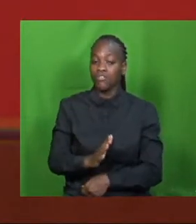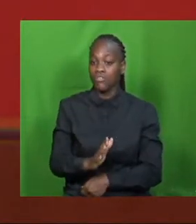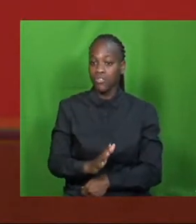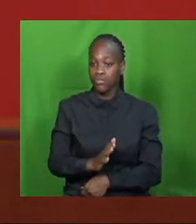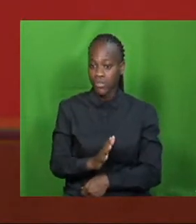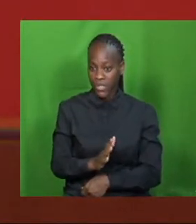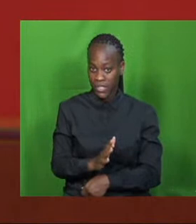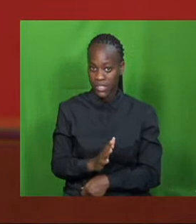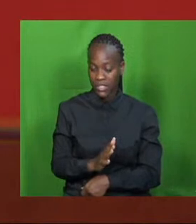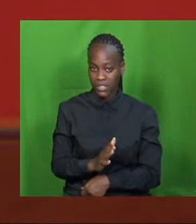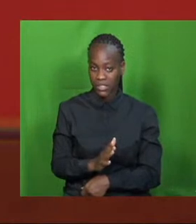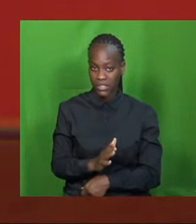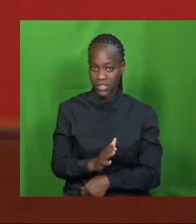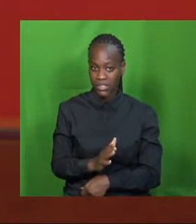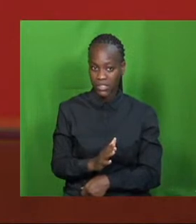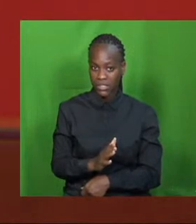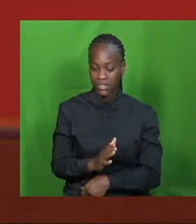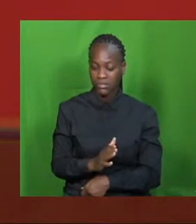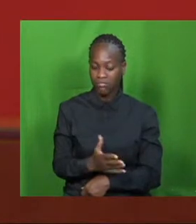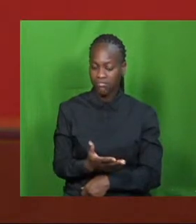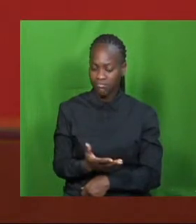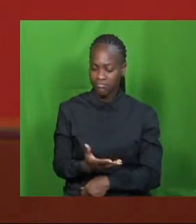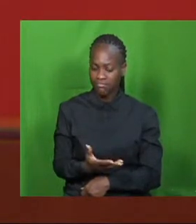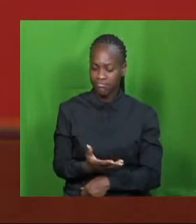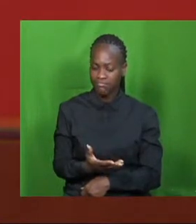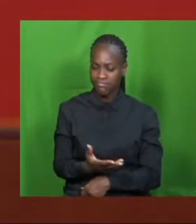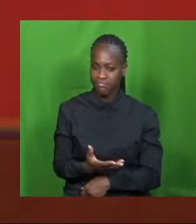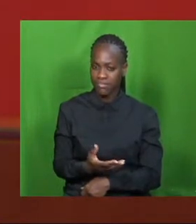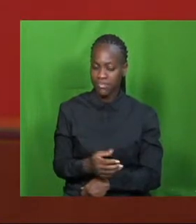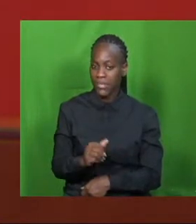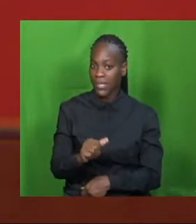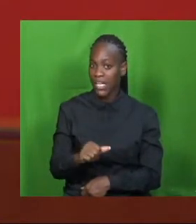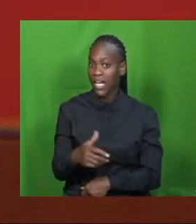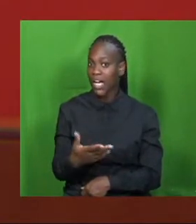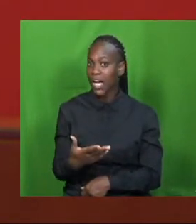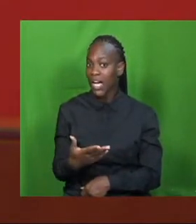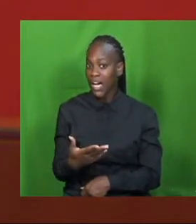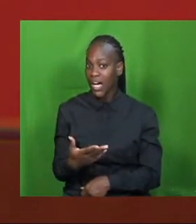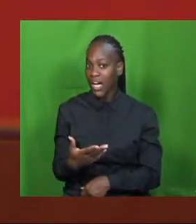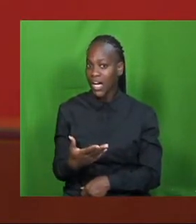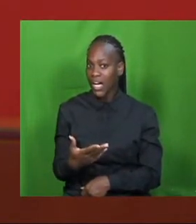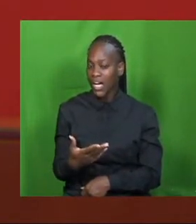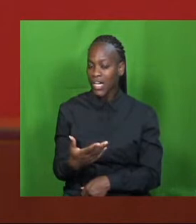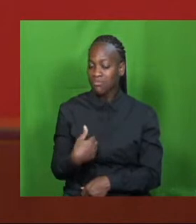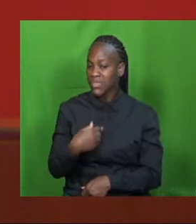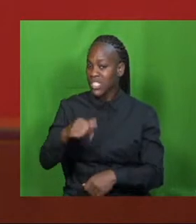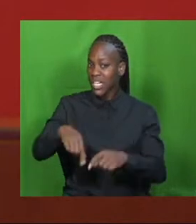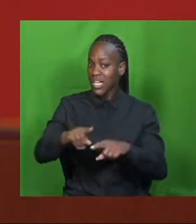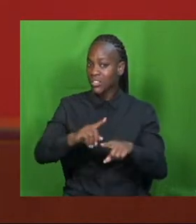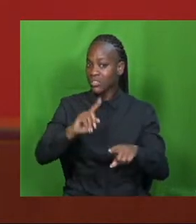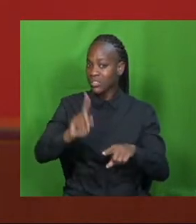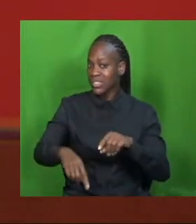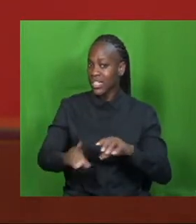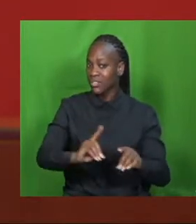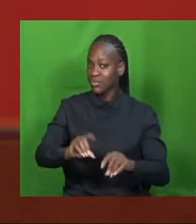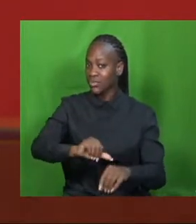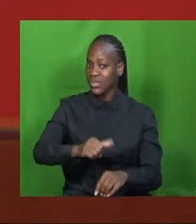table of issue record is situation, given his peculiar circumstances. I thank you for the opportunity.